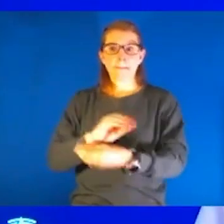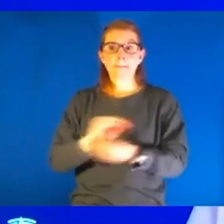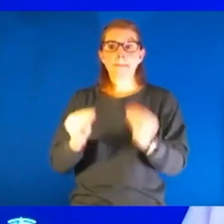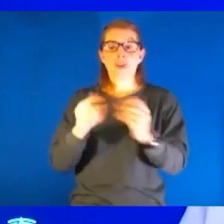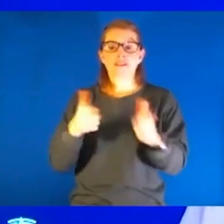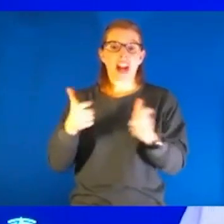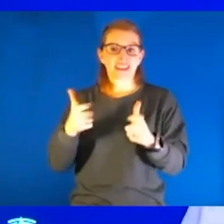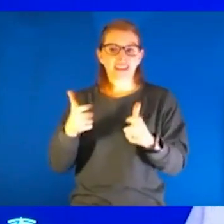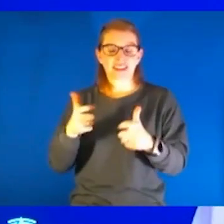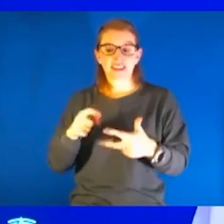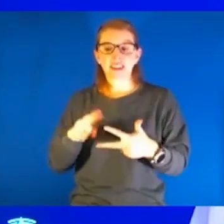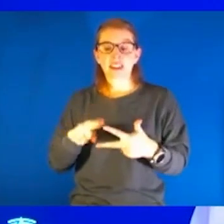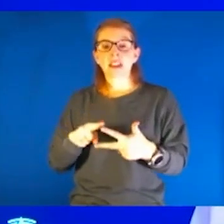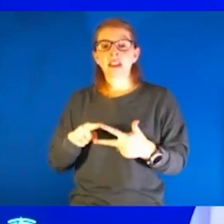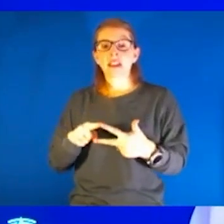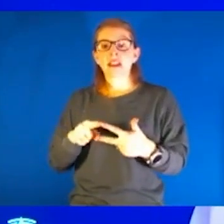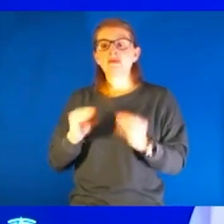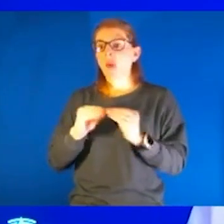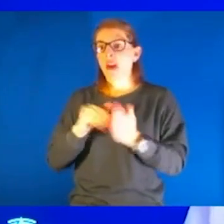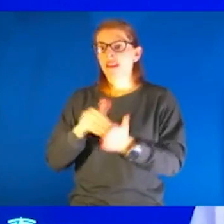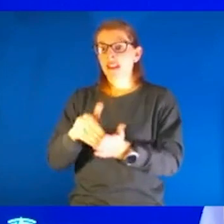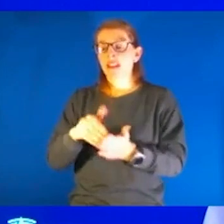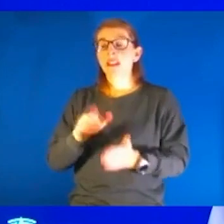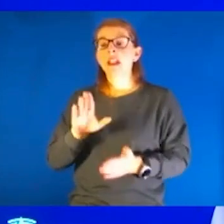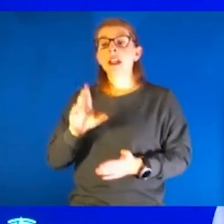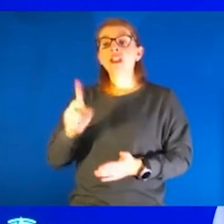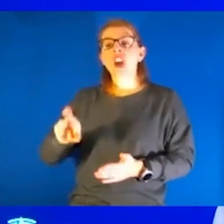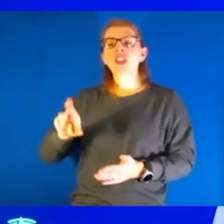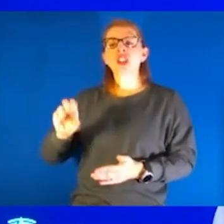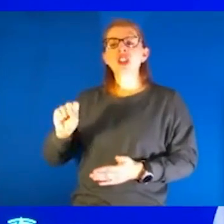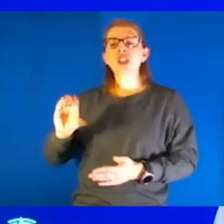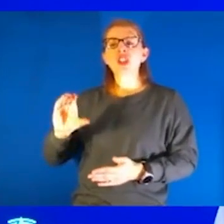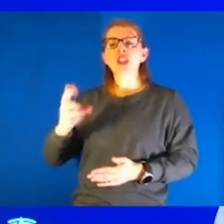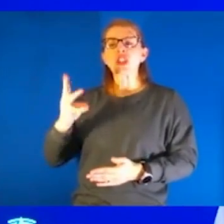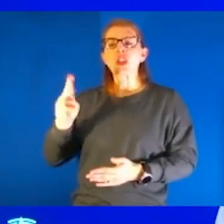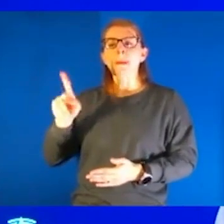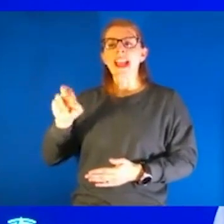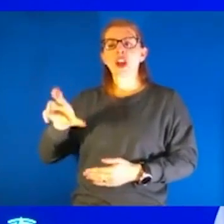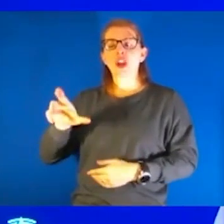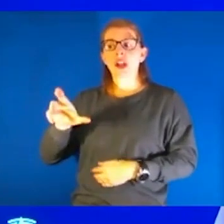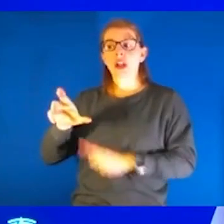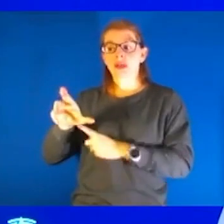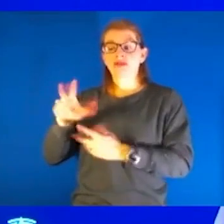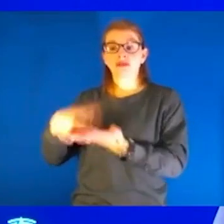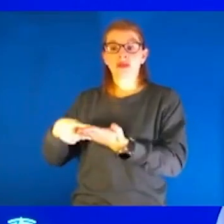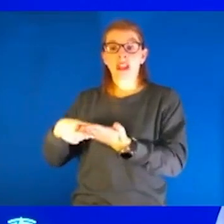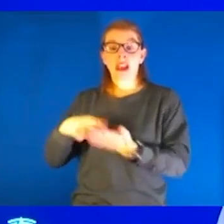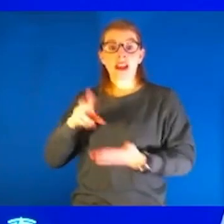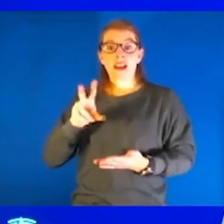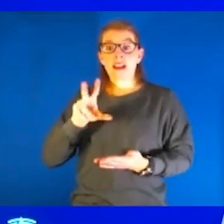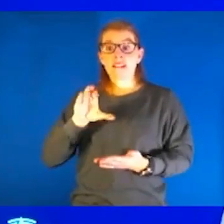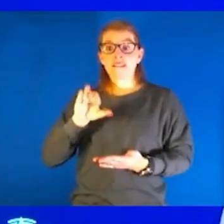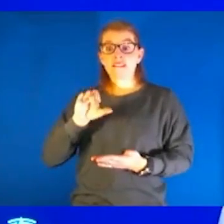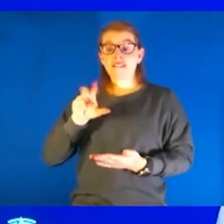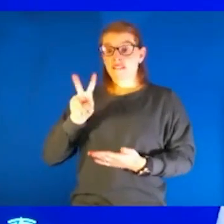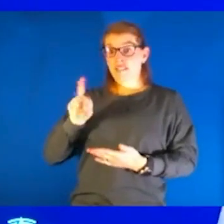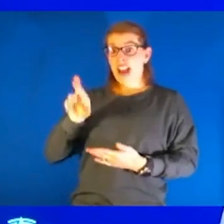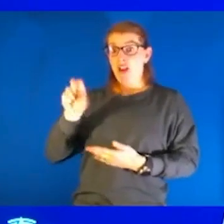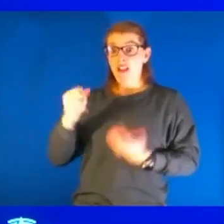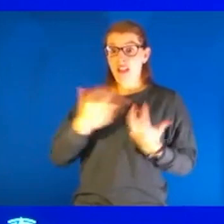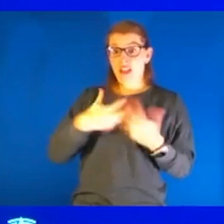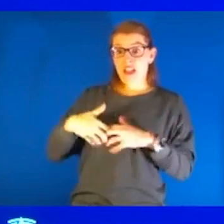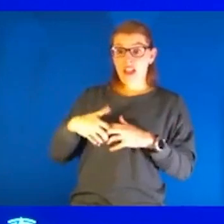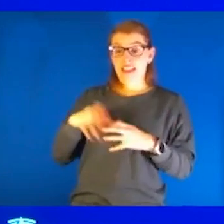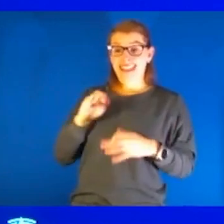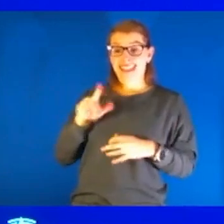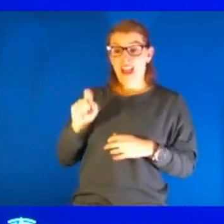is, as Dr. Shoemaker talked about, once the virus gets into your cells, it actually incorporates itself into the DNA. And so there